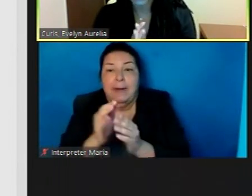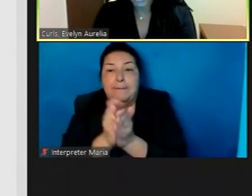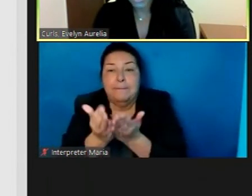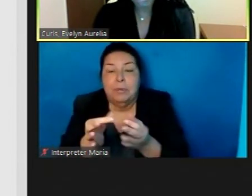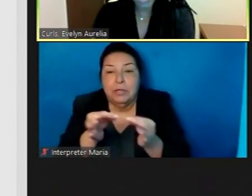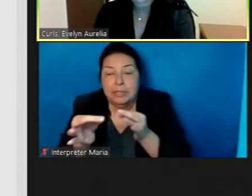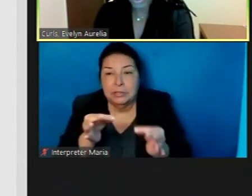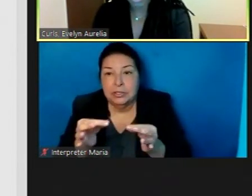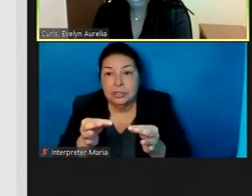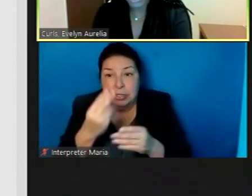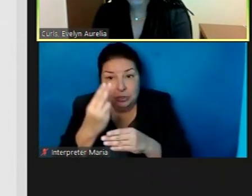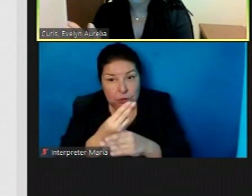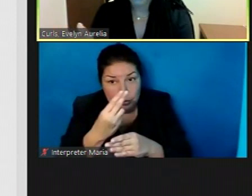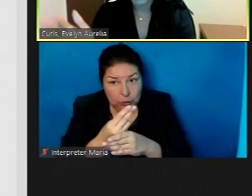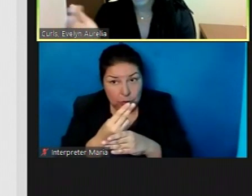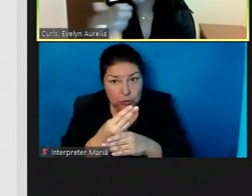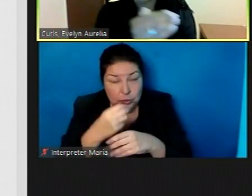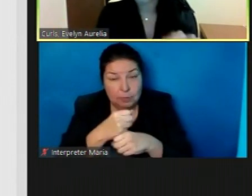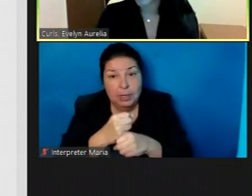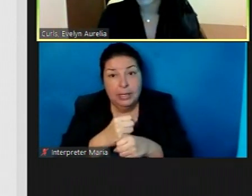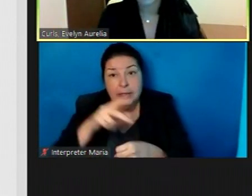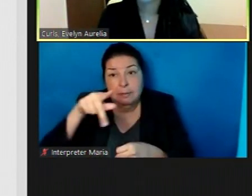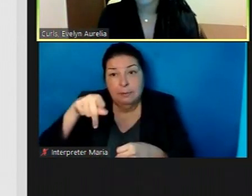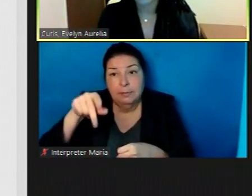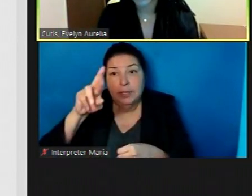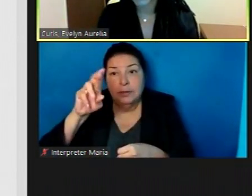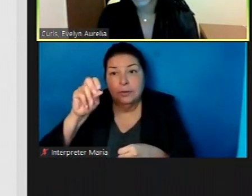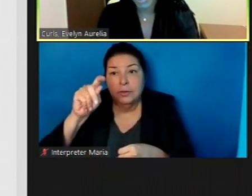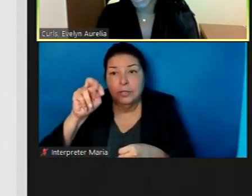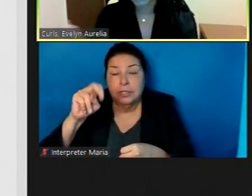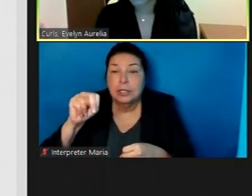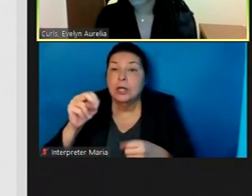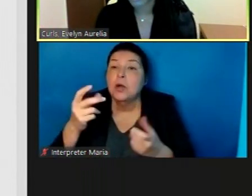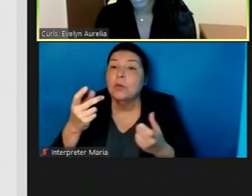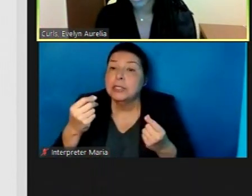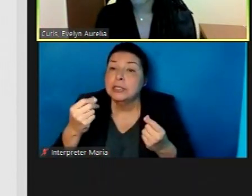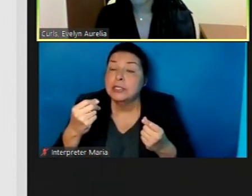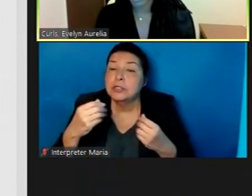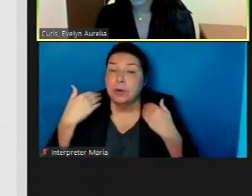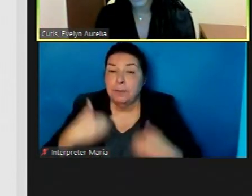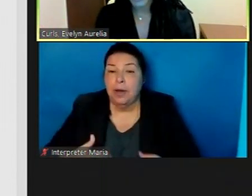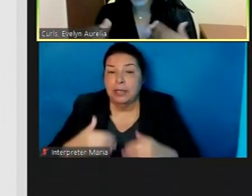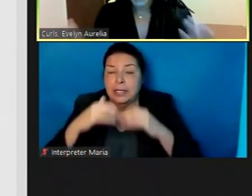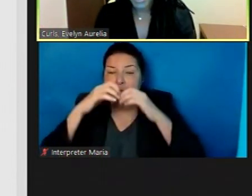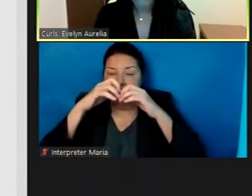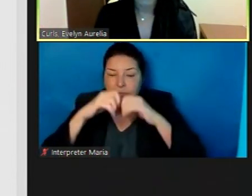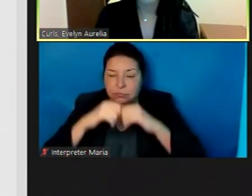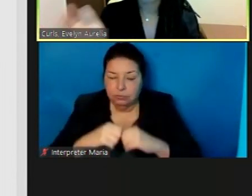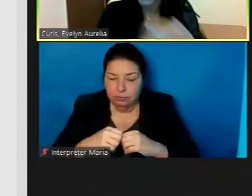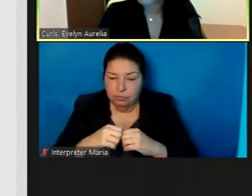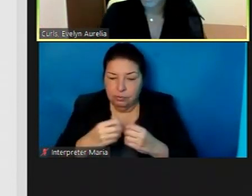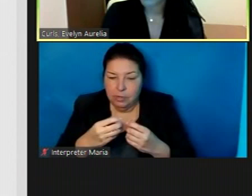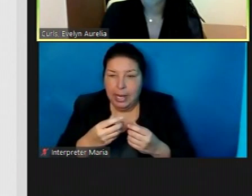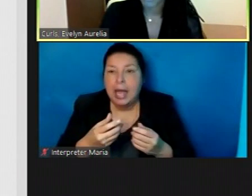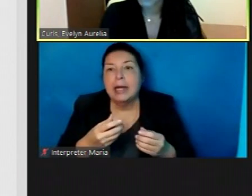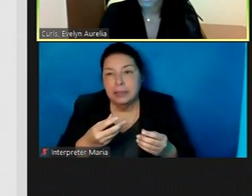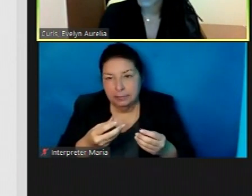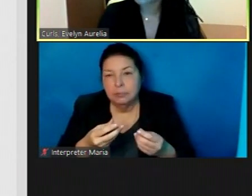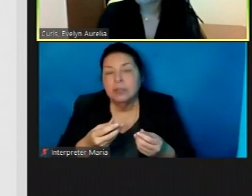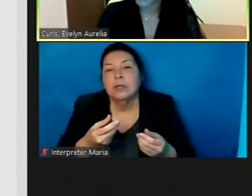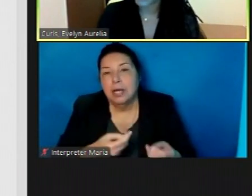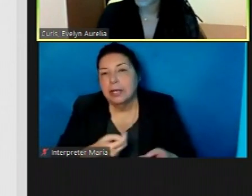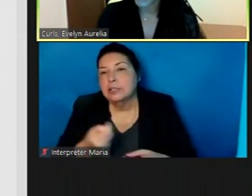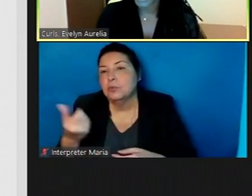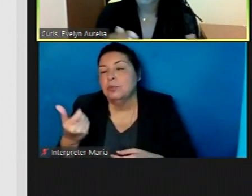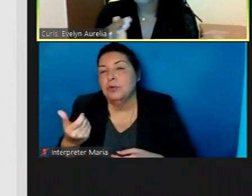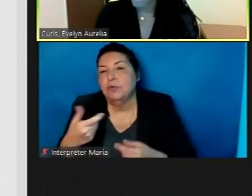vaccine is used to make those proteins, your body actually breaks down that vaccine and it's taken out of your body. And your body breaks down the proteins that